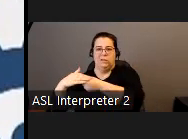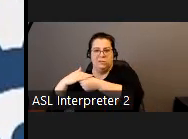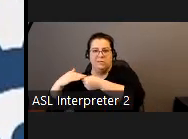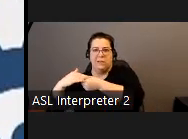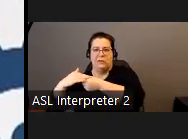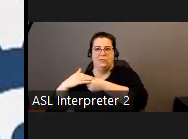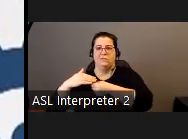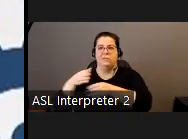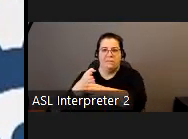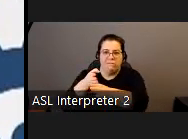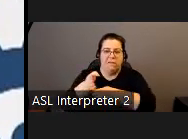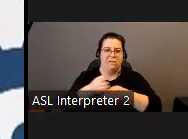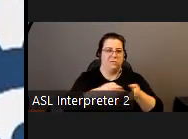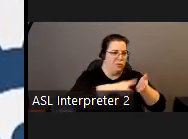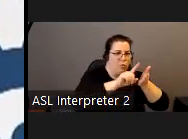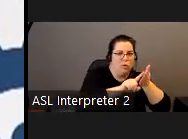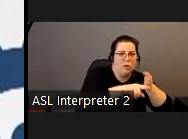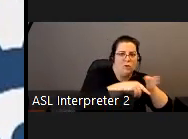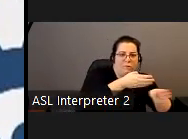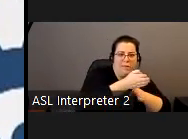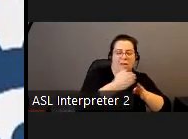the education in human rights.